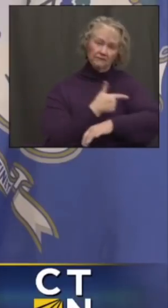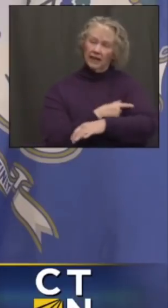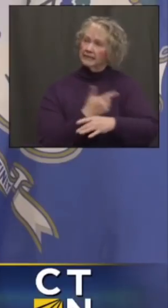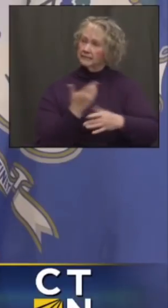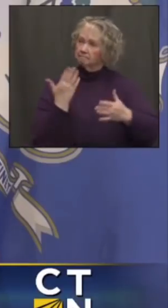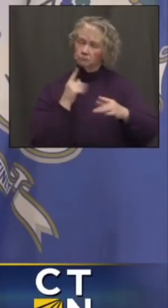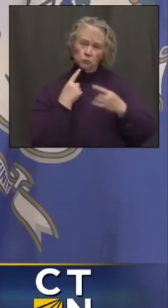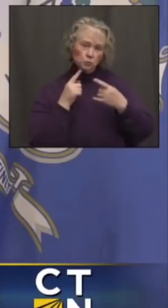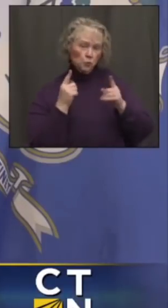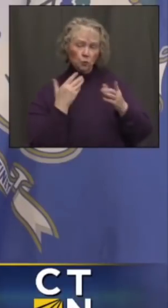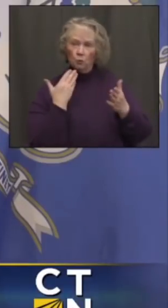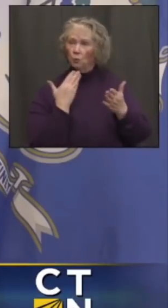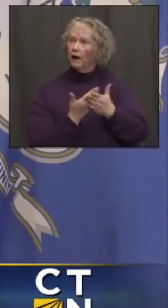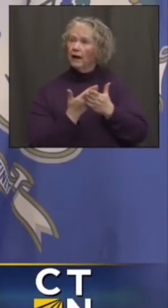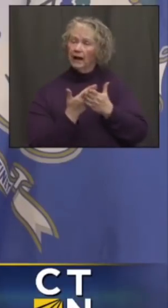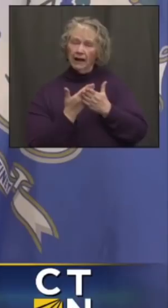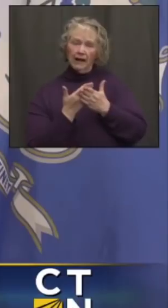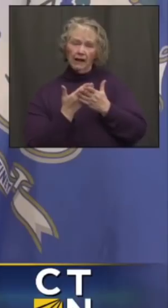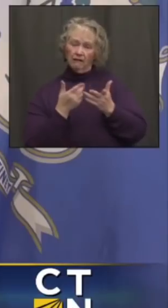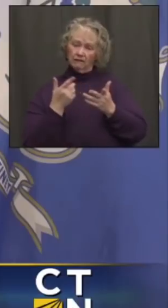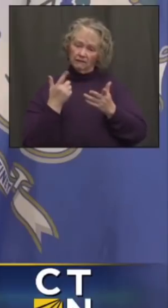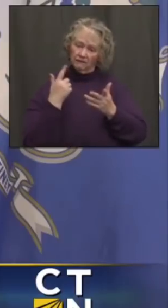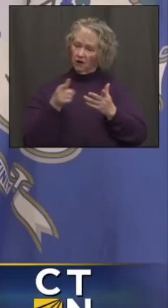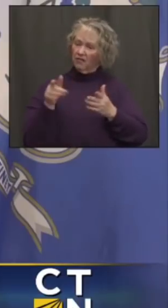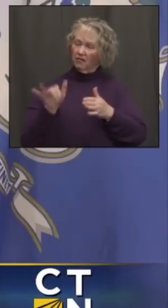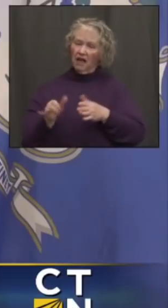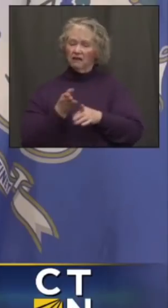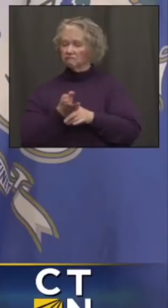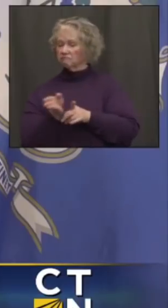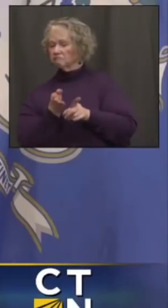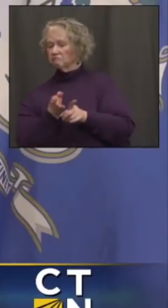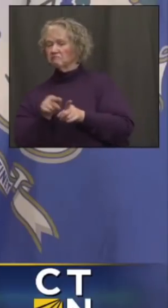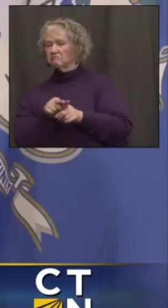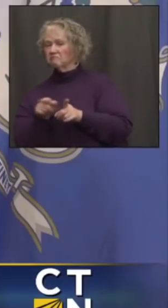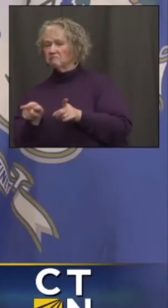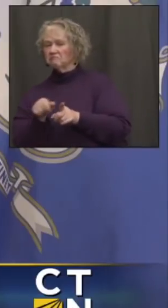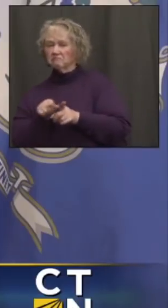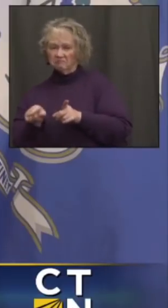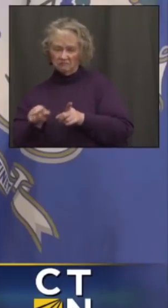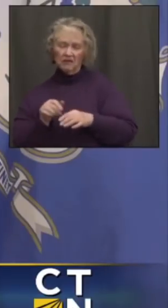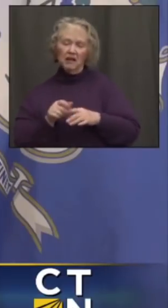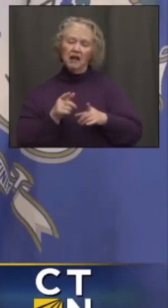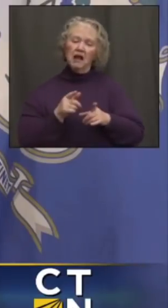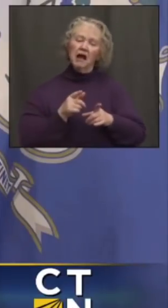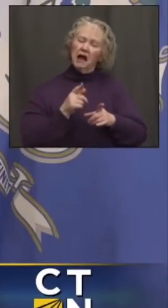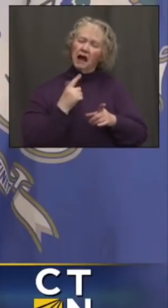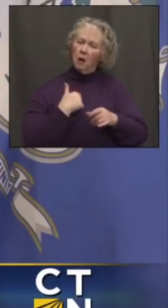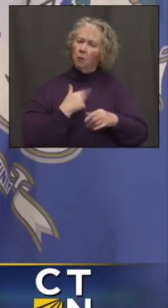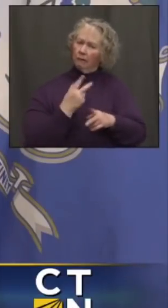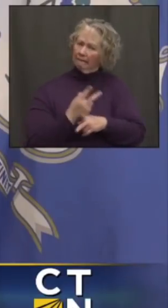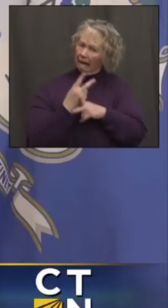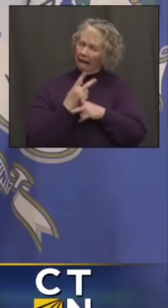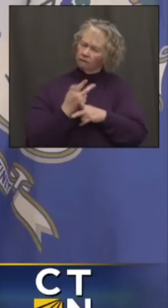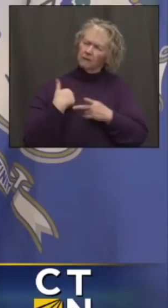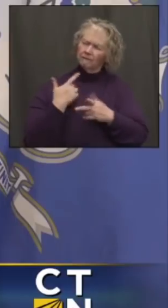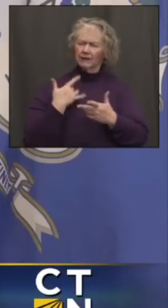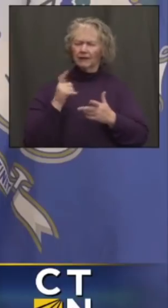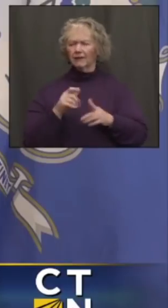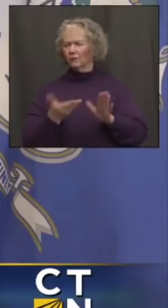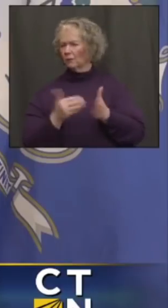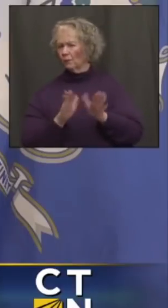up, I'm not sure I could say firewall, but certainly some things to keep us ahead of what the UK variant could